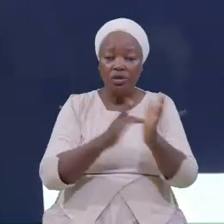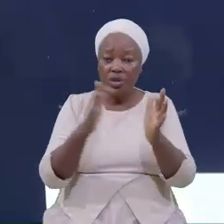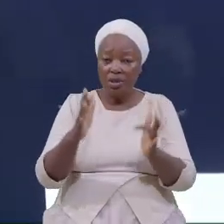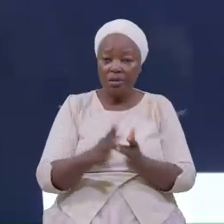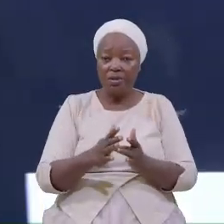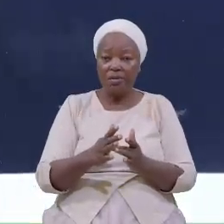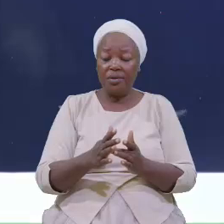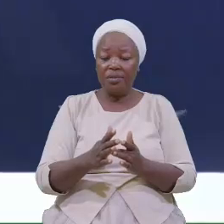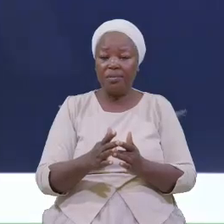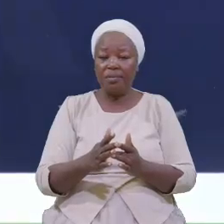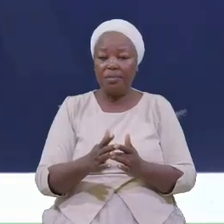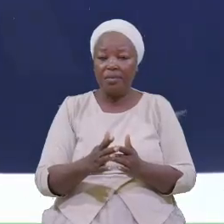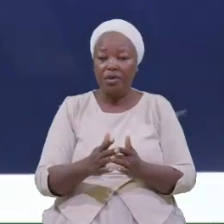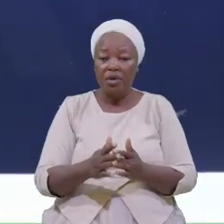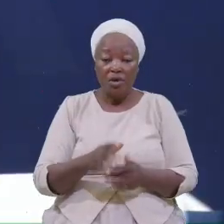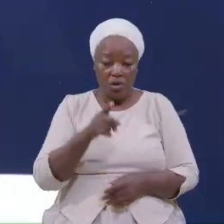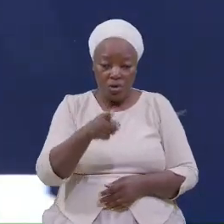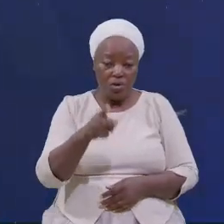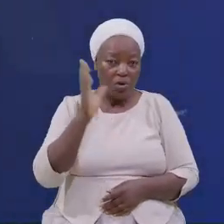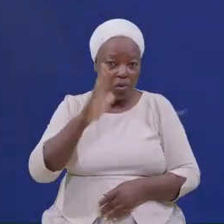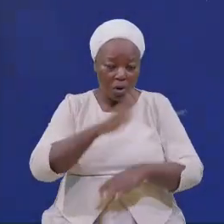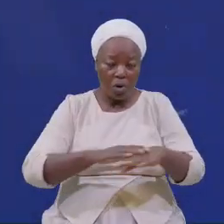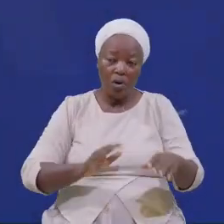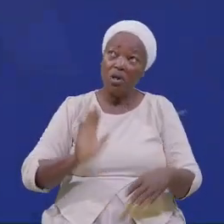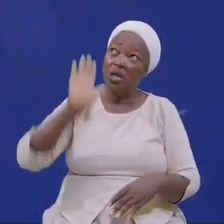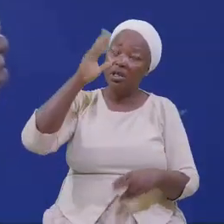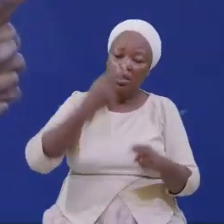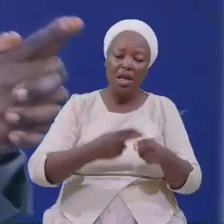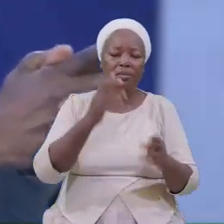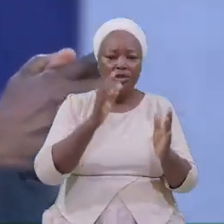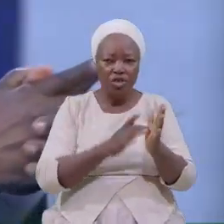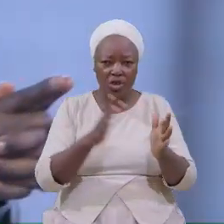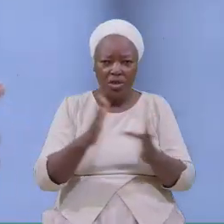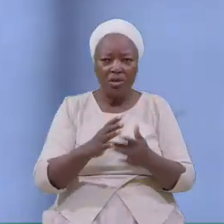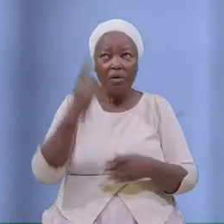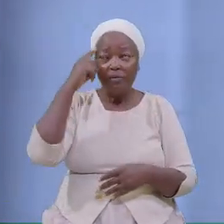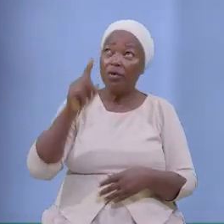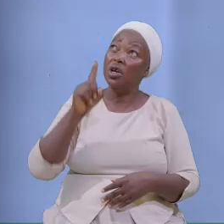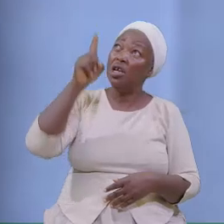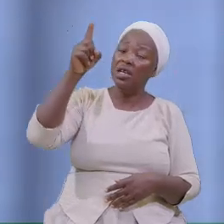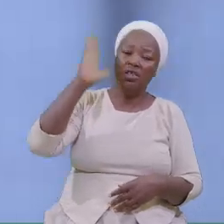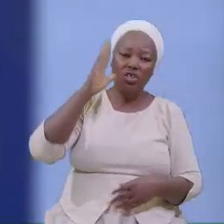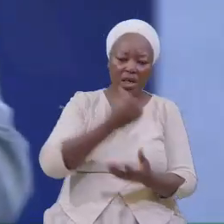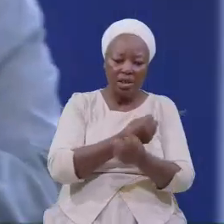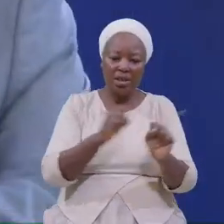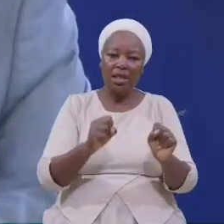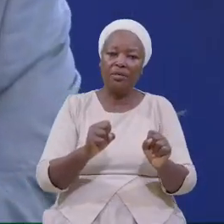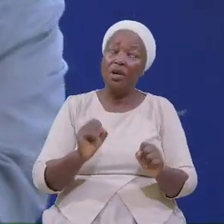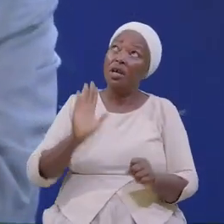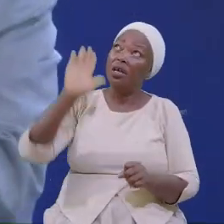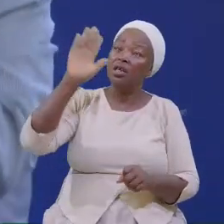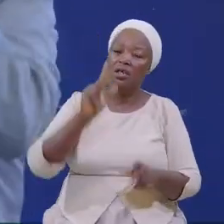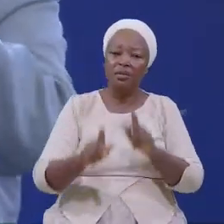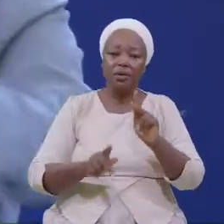Jesus. Thou shalt call his name Jesus, for he shall save his